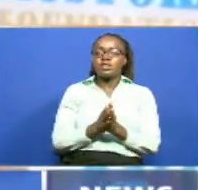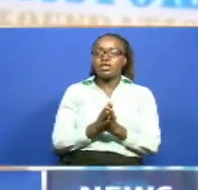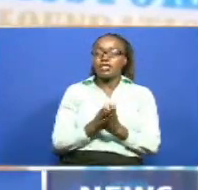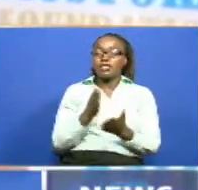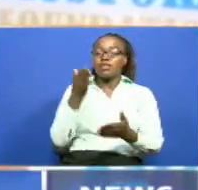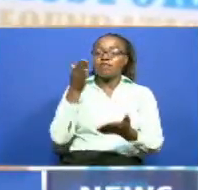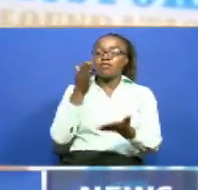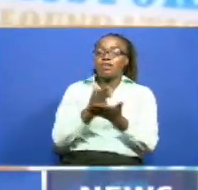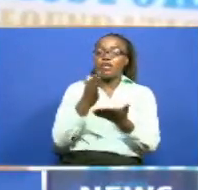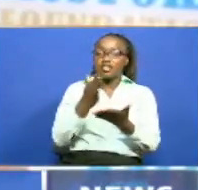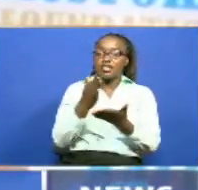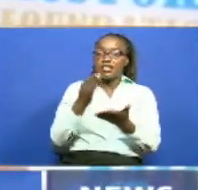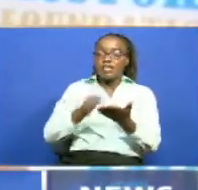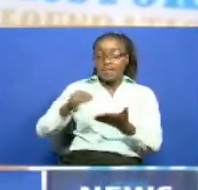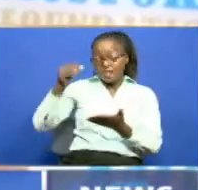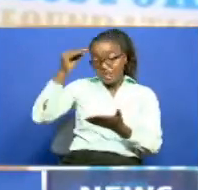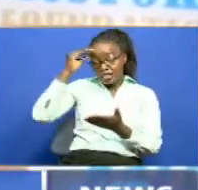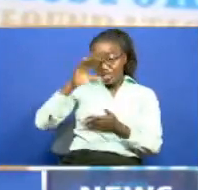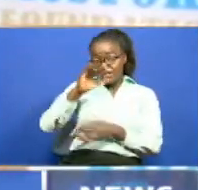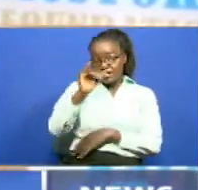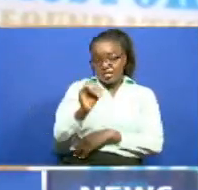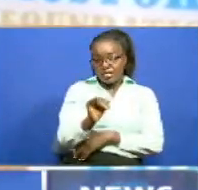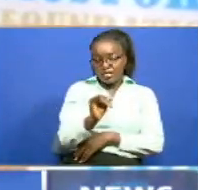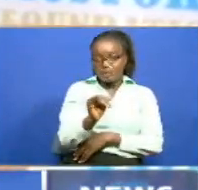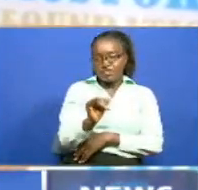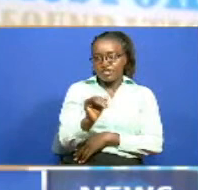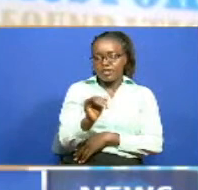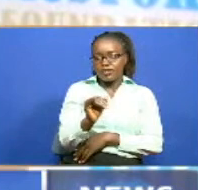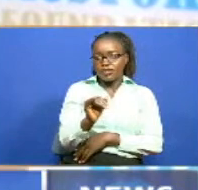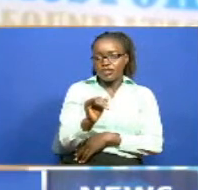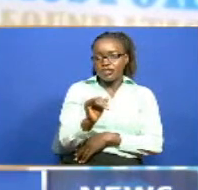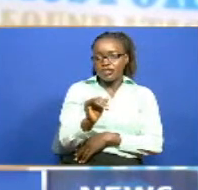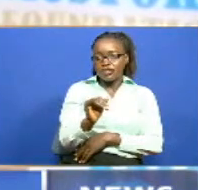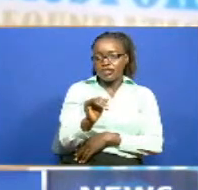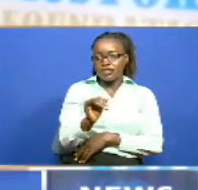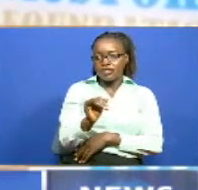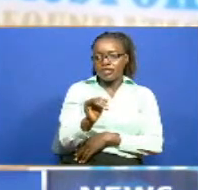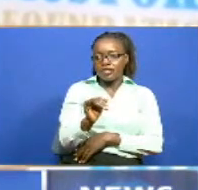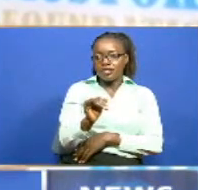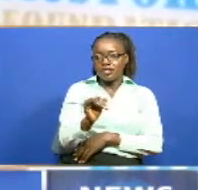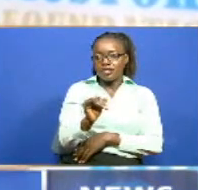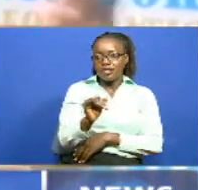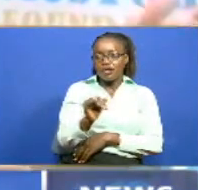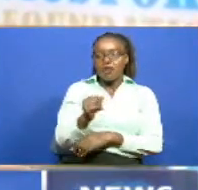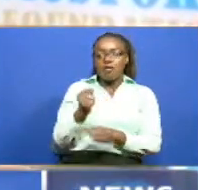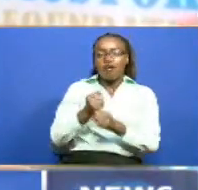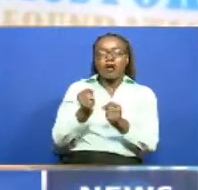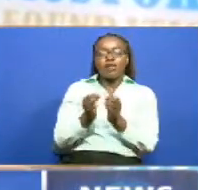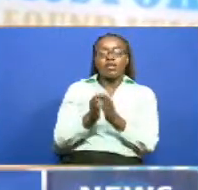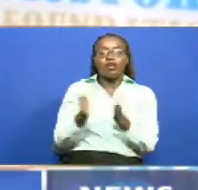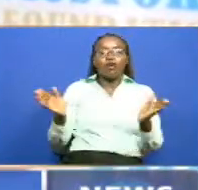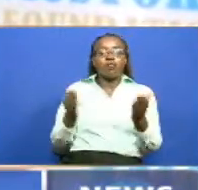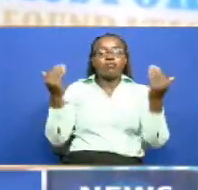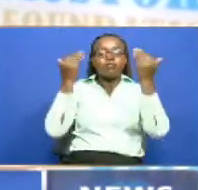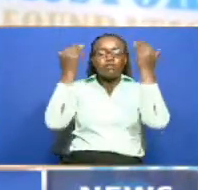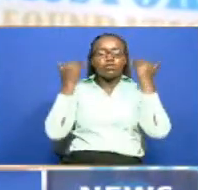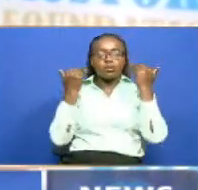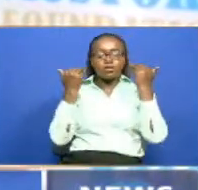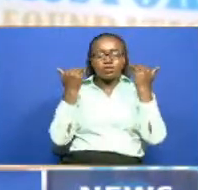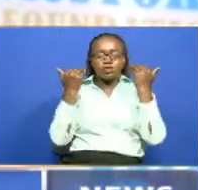fact that the learned Chief Justice did not deal with this matter in an open court